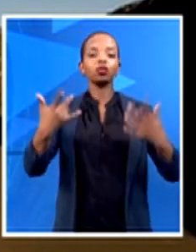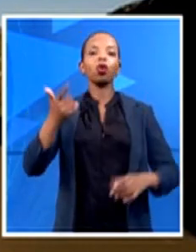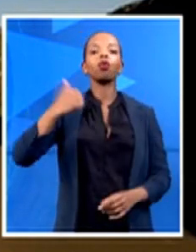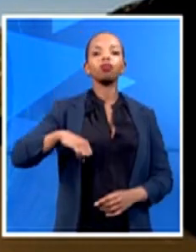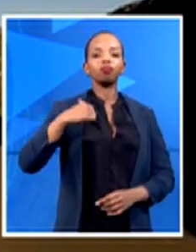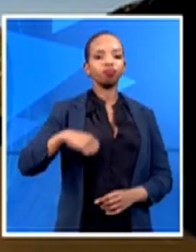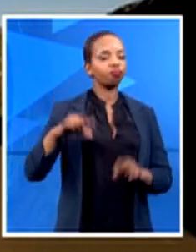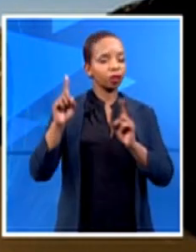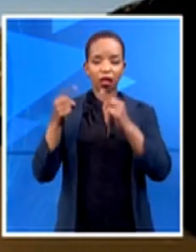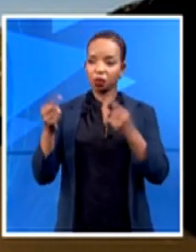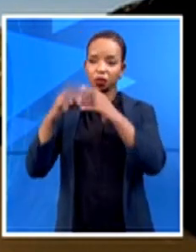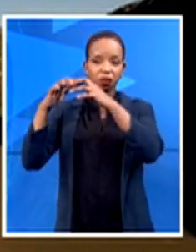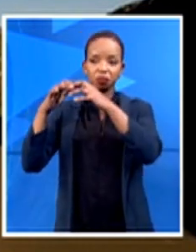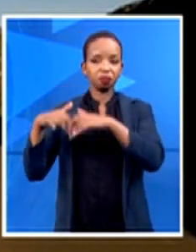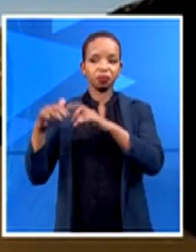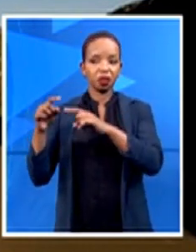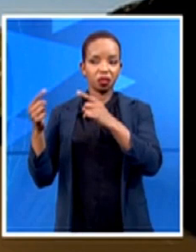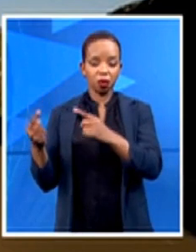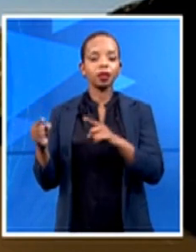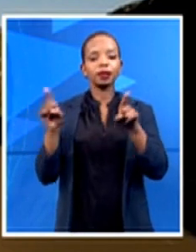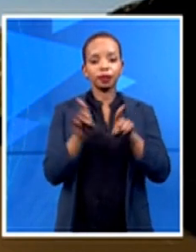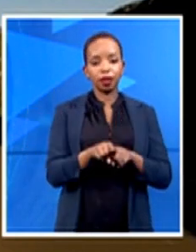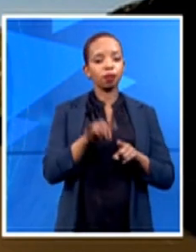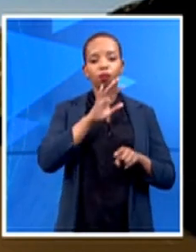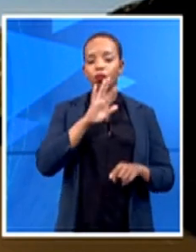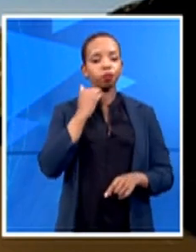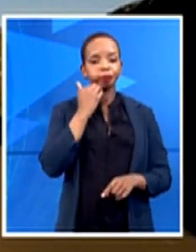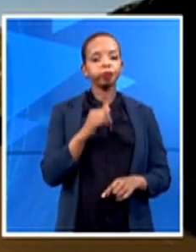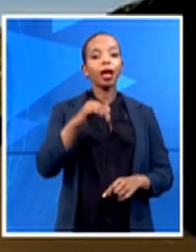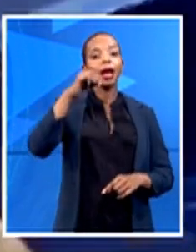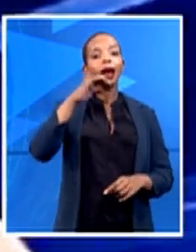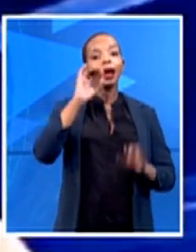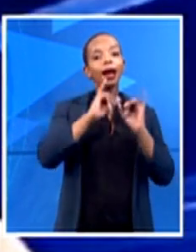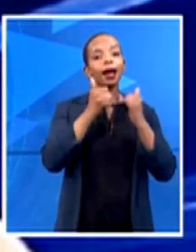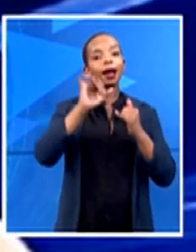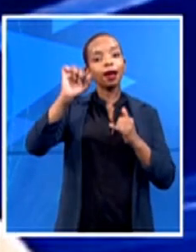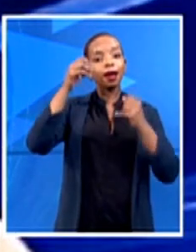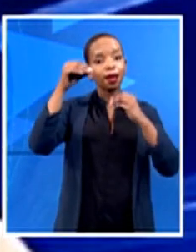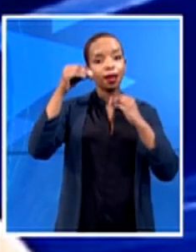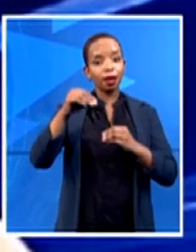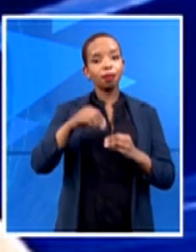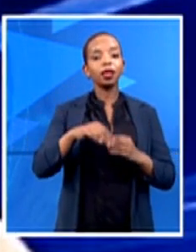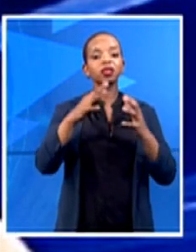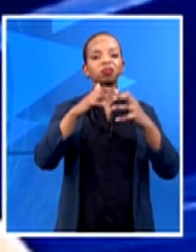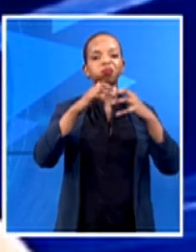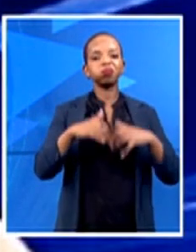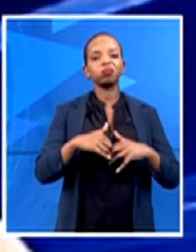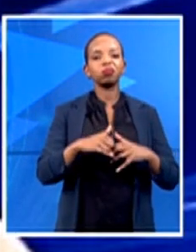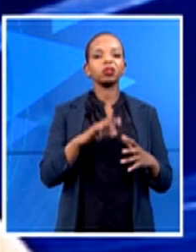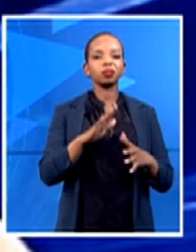that a state-owned entity can be liquidated under the artificial guise of these entities being separated into legal